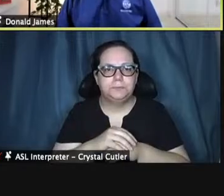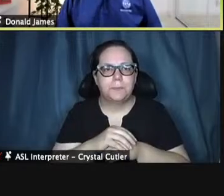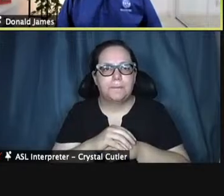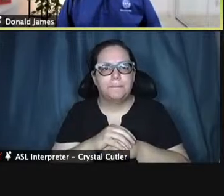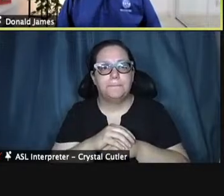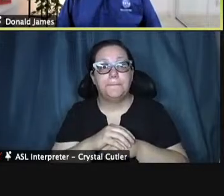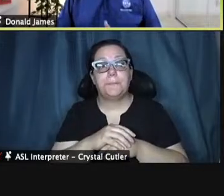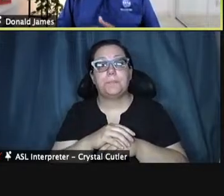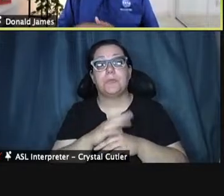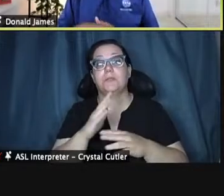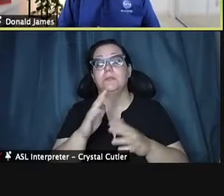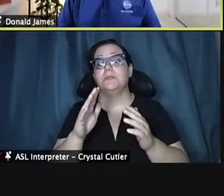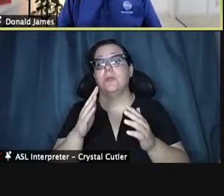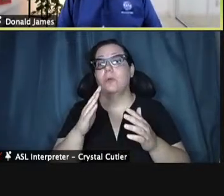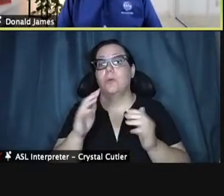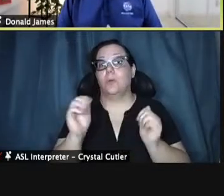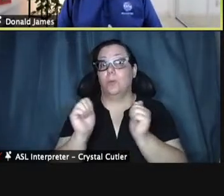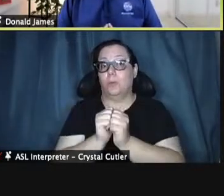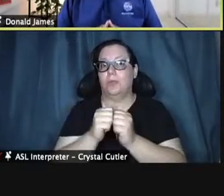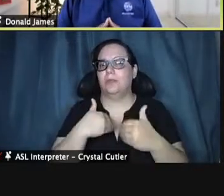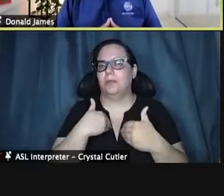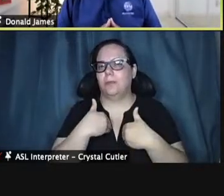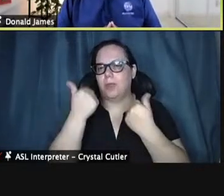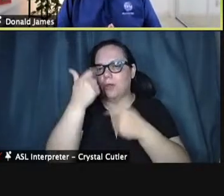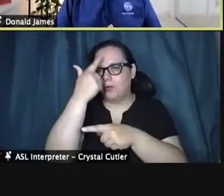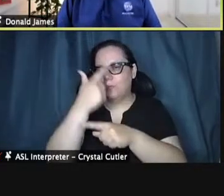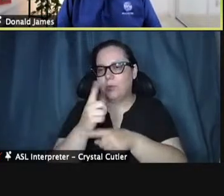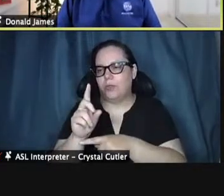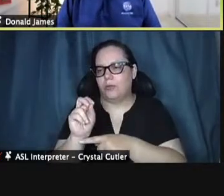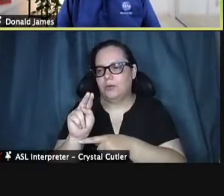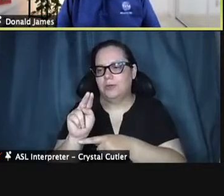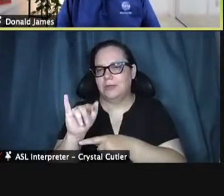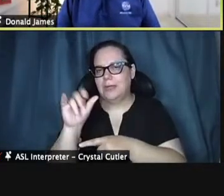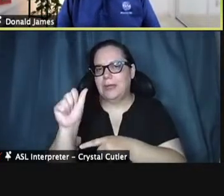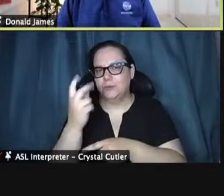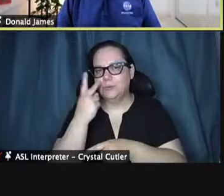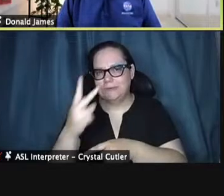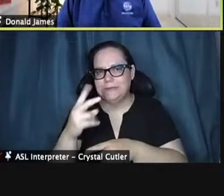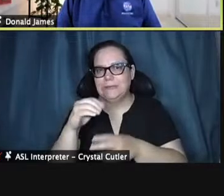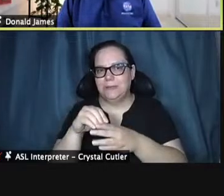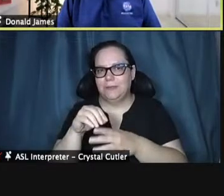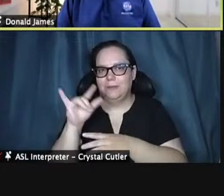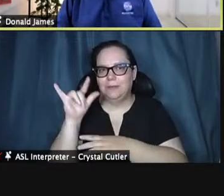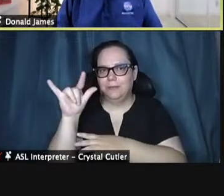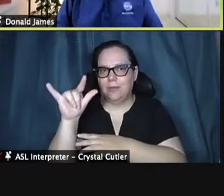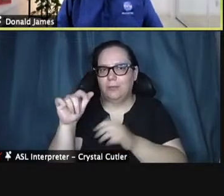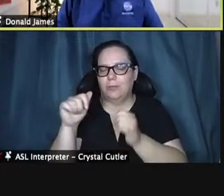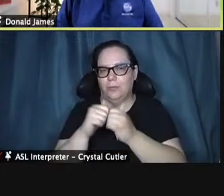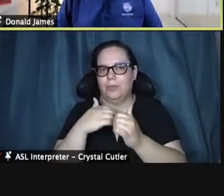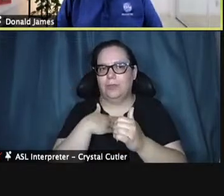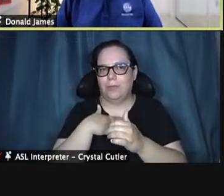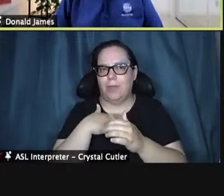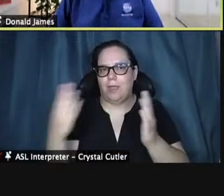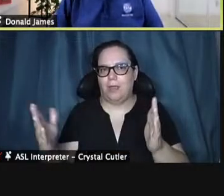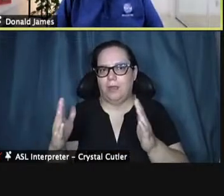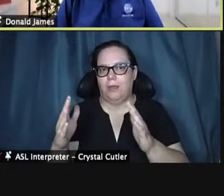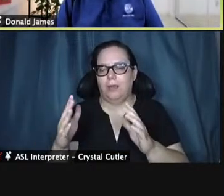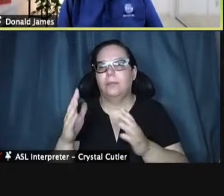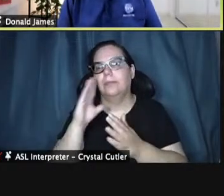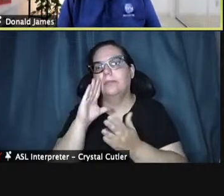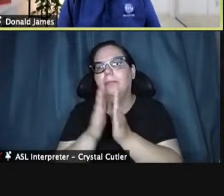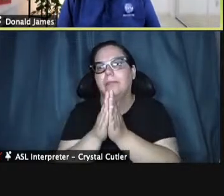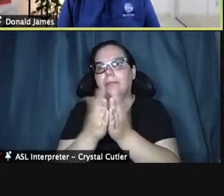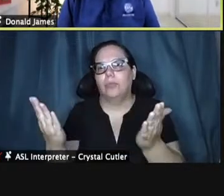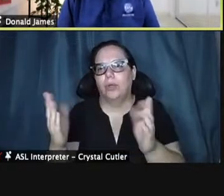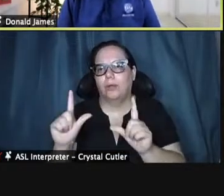So with my younger brother, Dennis, you can see here in the cockpit with my superimposed book